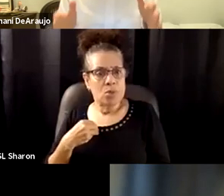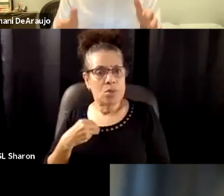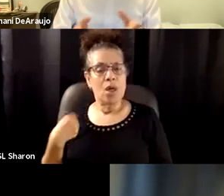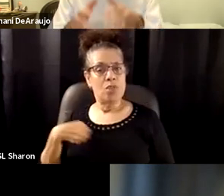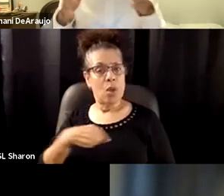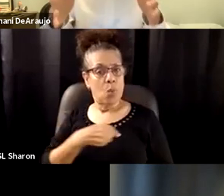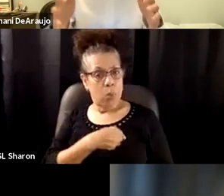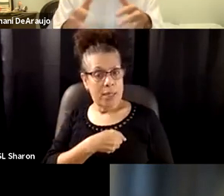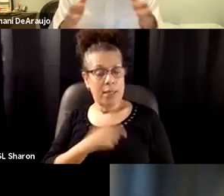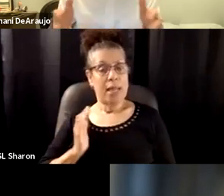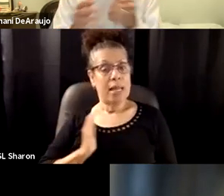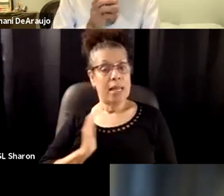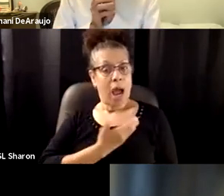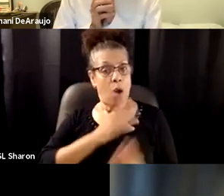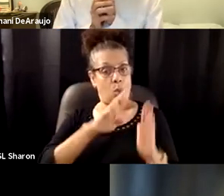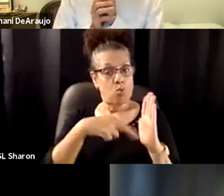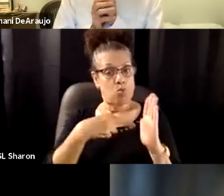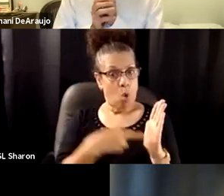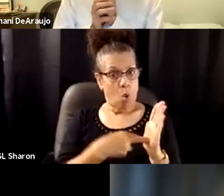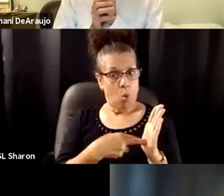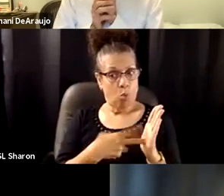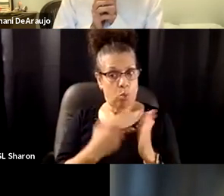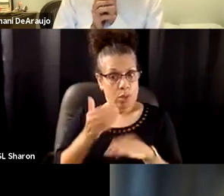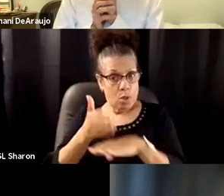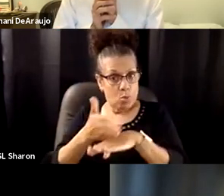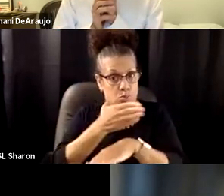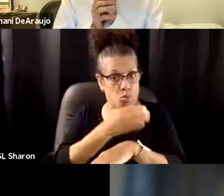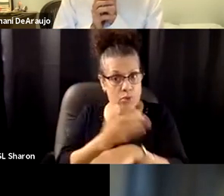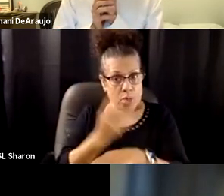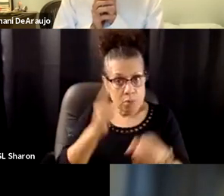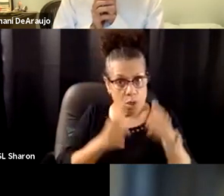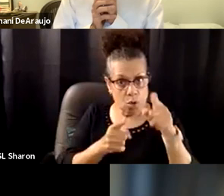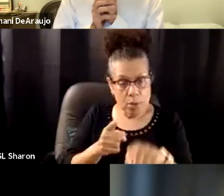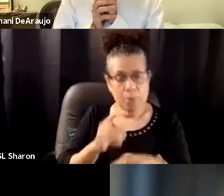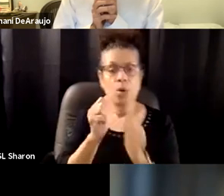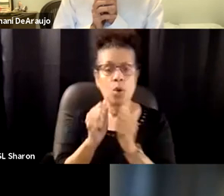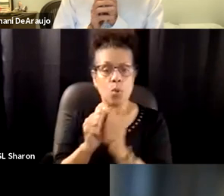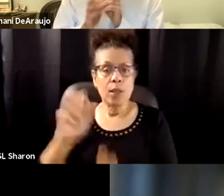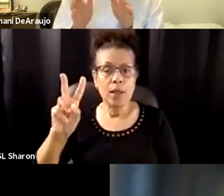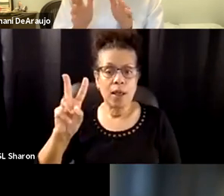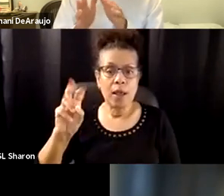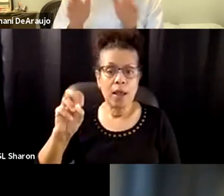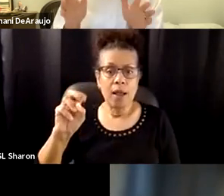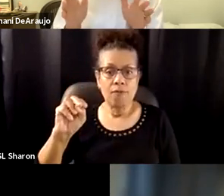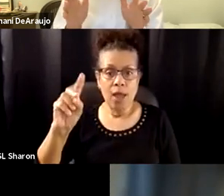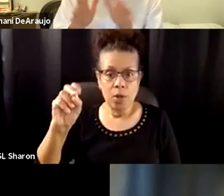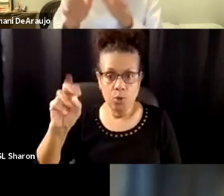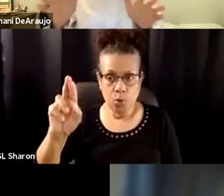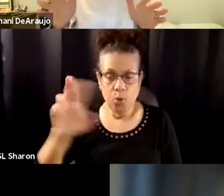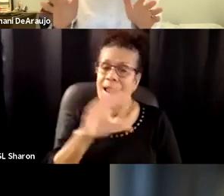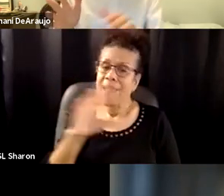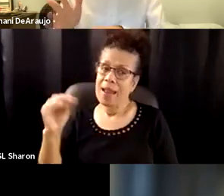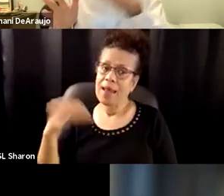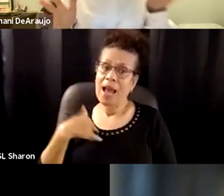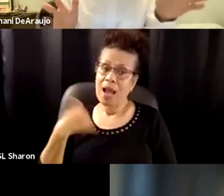role that we play in approving these agreements uh with you know with the vendor um an agreement by the way that when i